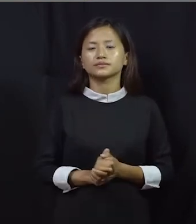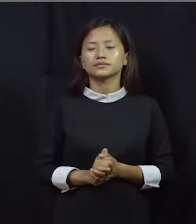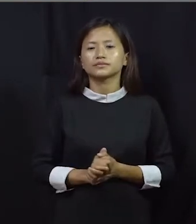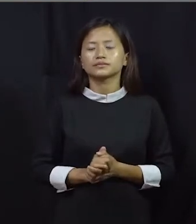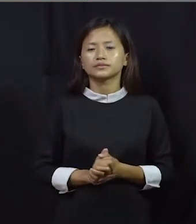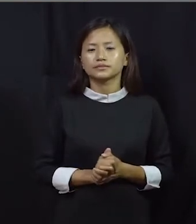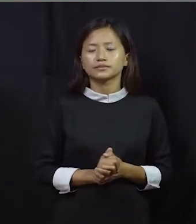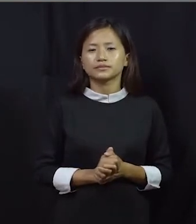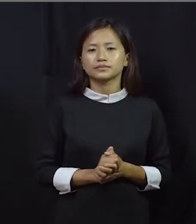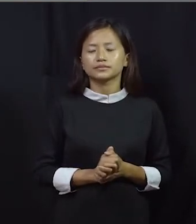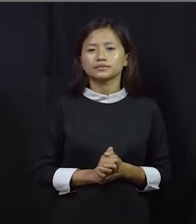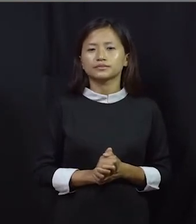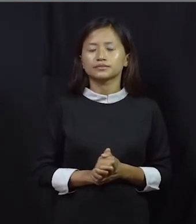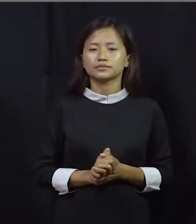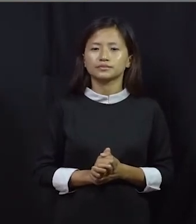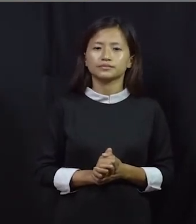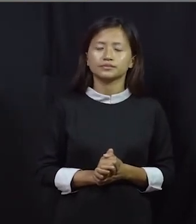drawings.